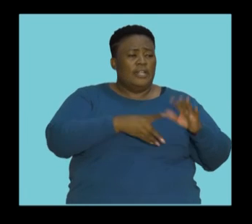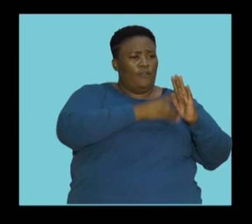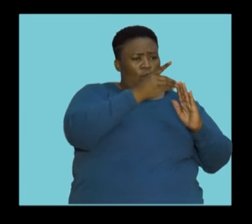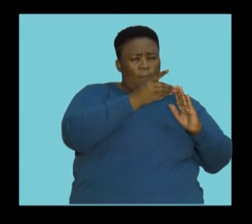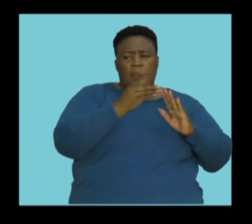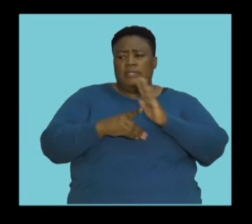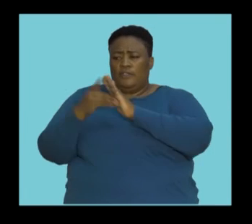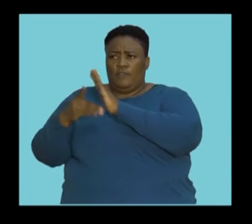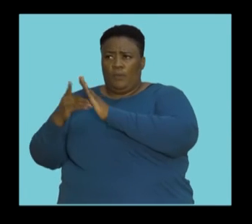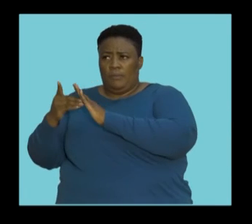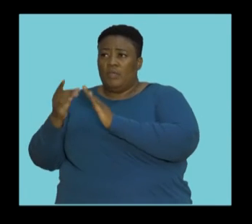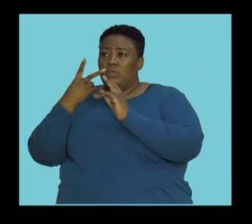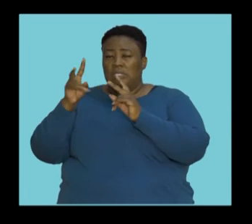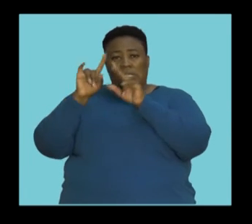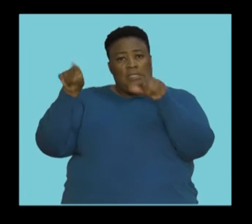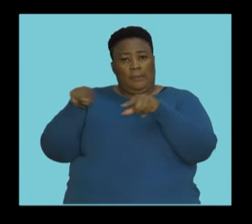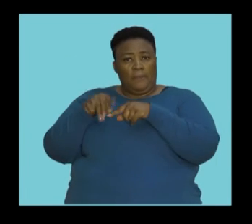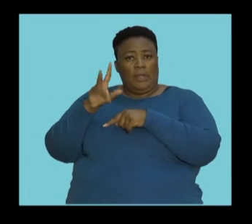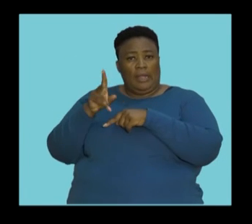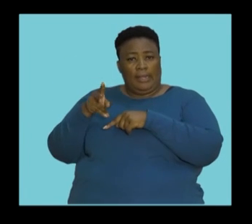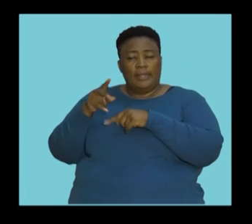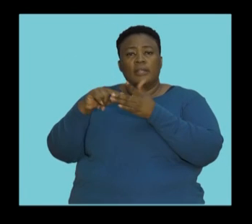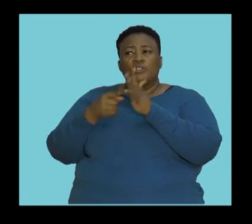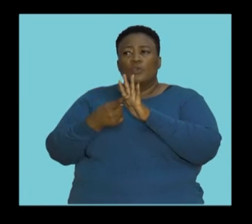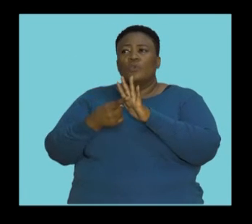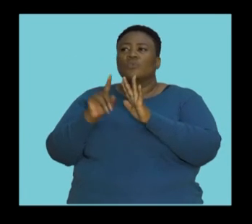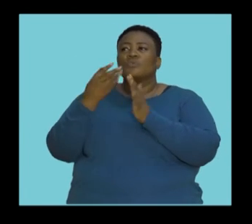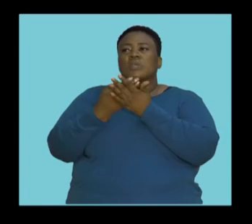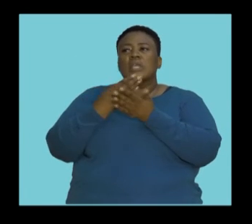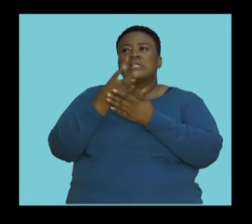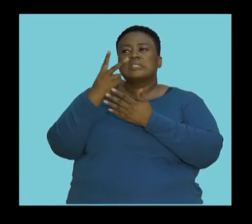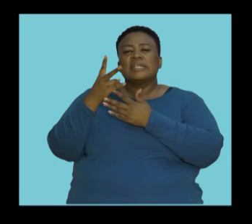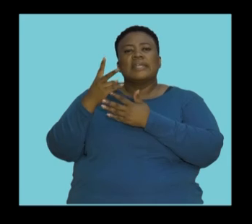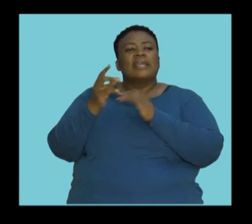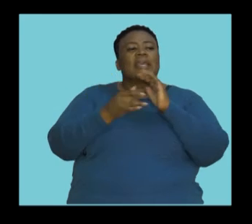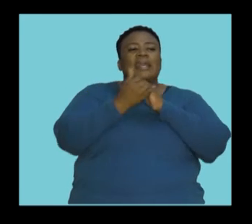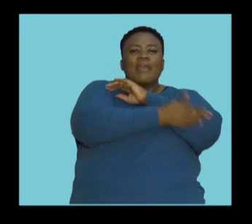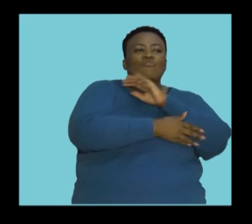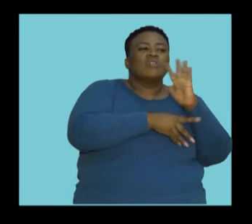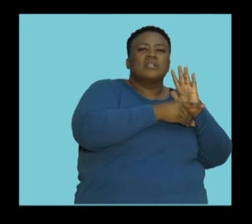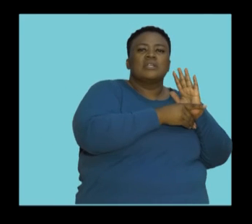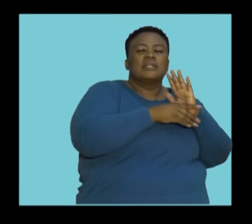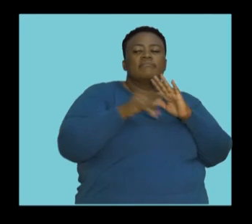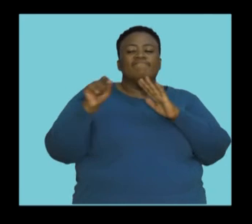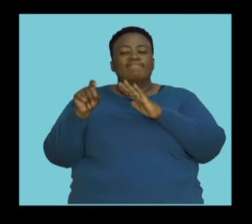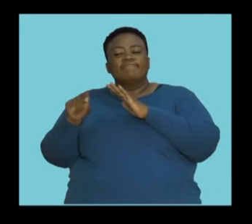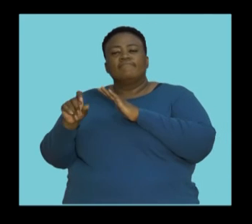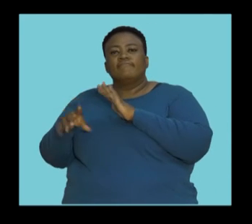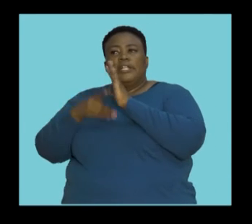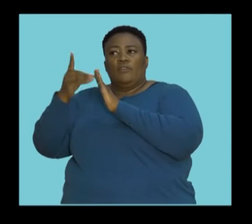developing regions. So if you look at the table, as I pointed out, you can see that in our developing